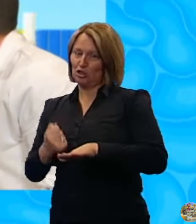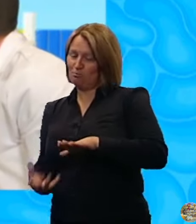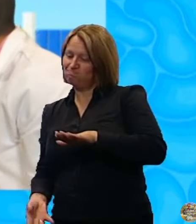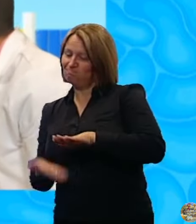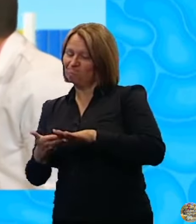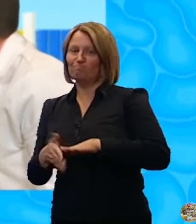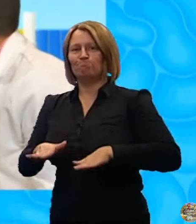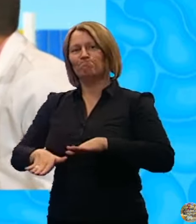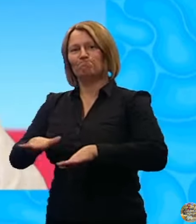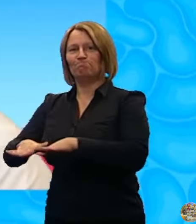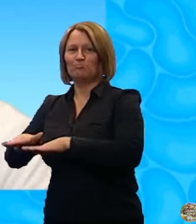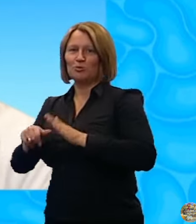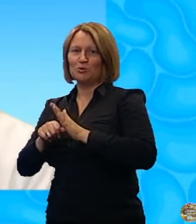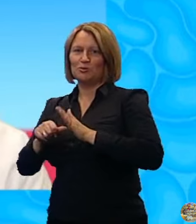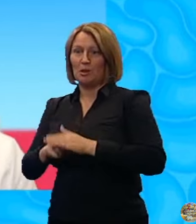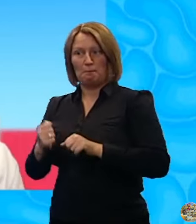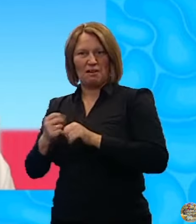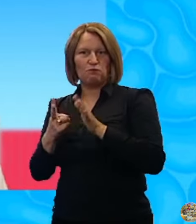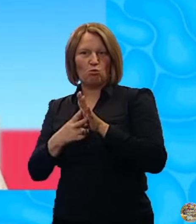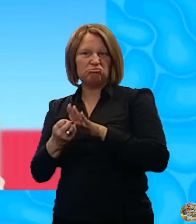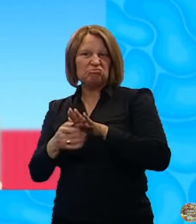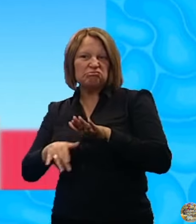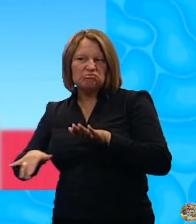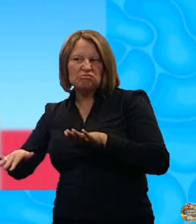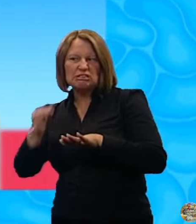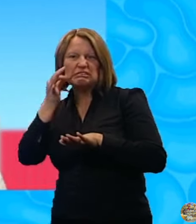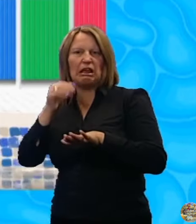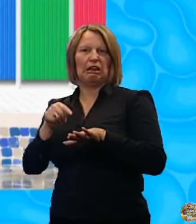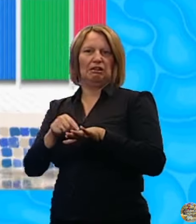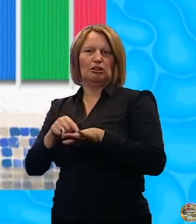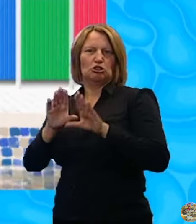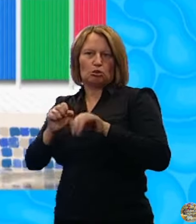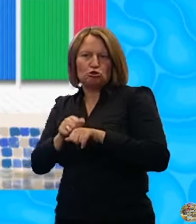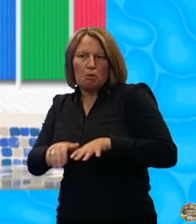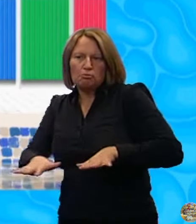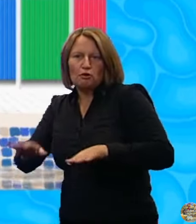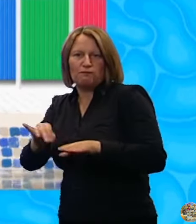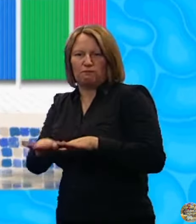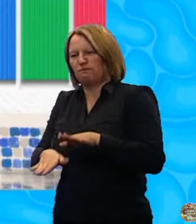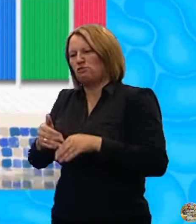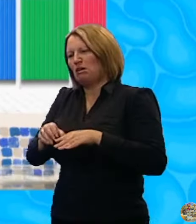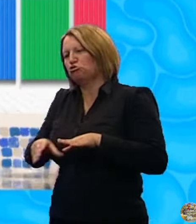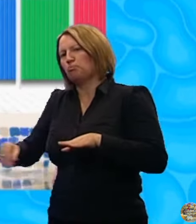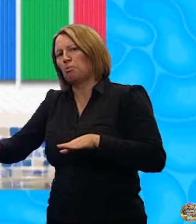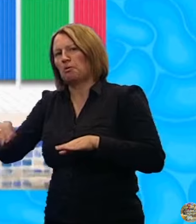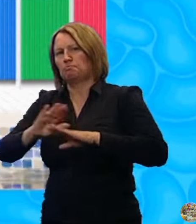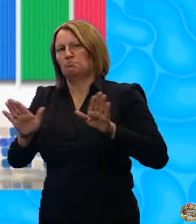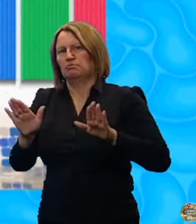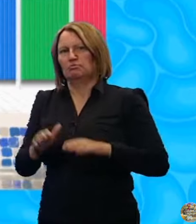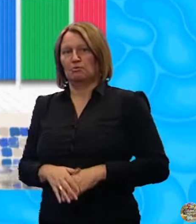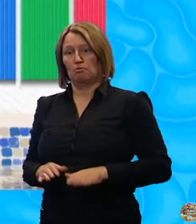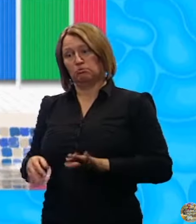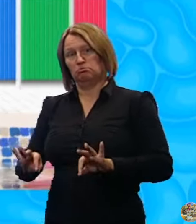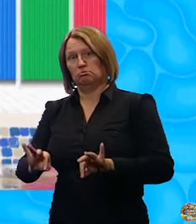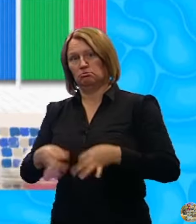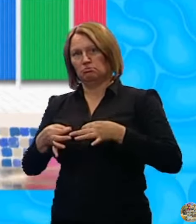on the ground and the germ gets in. Hmm? Makes a veruca grow up on your skin. Oh. To stop that germ from getting to your friends. Putting